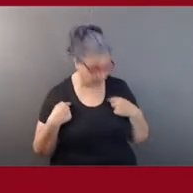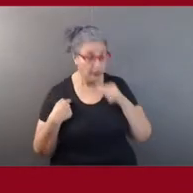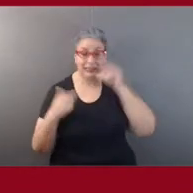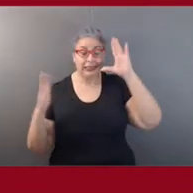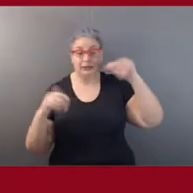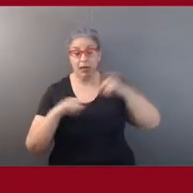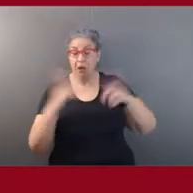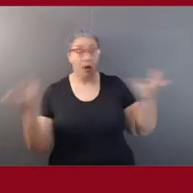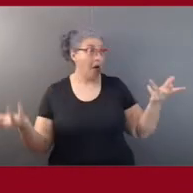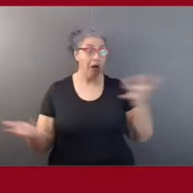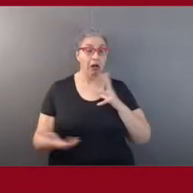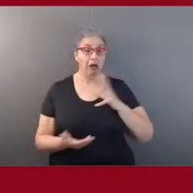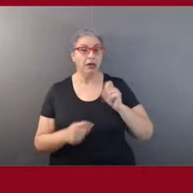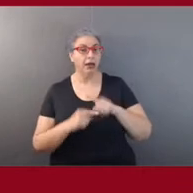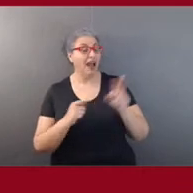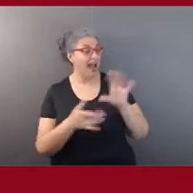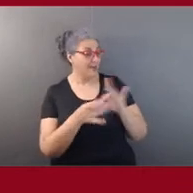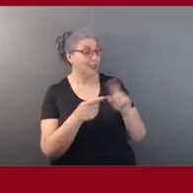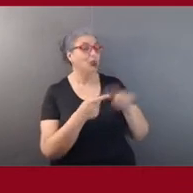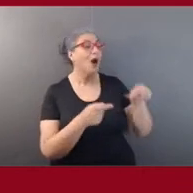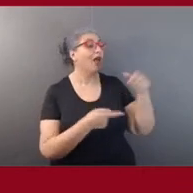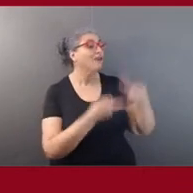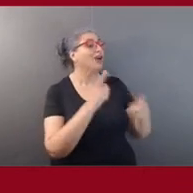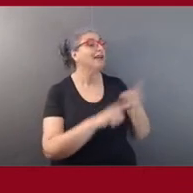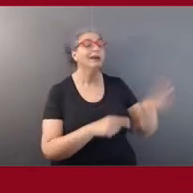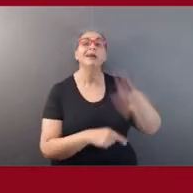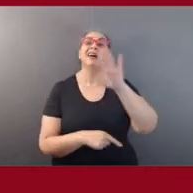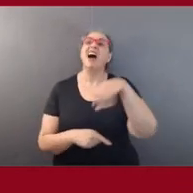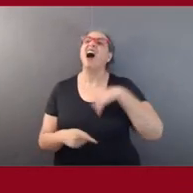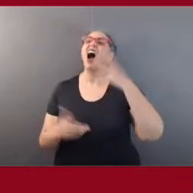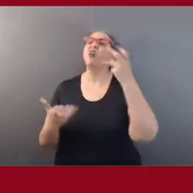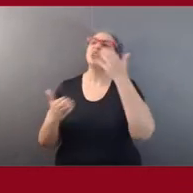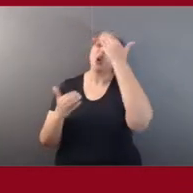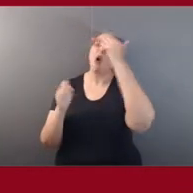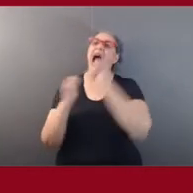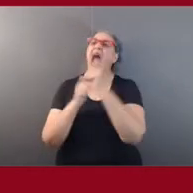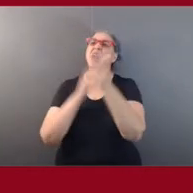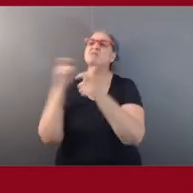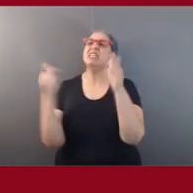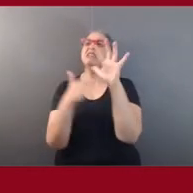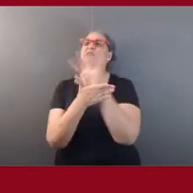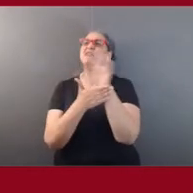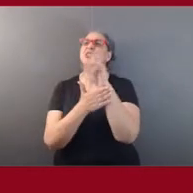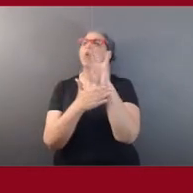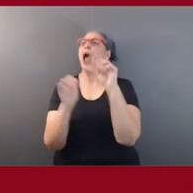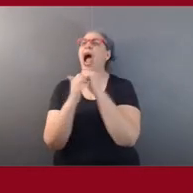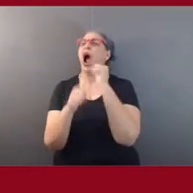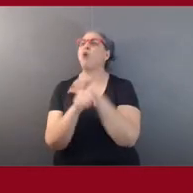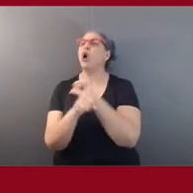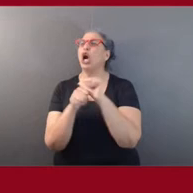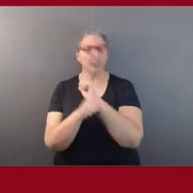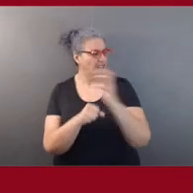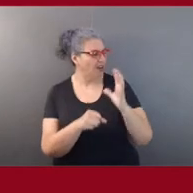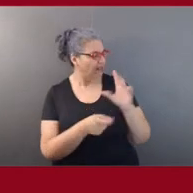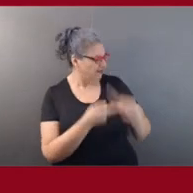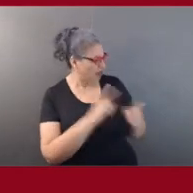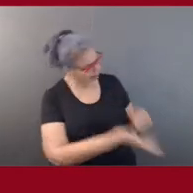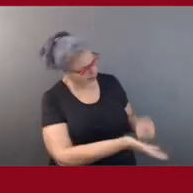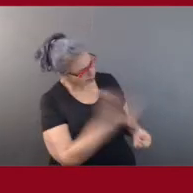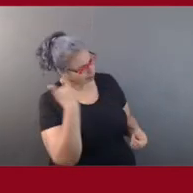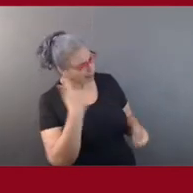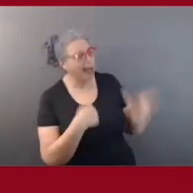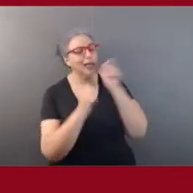And from there, I had mentioned to another friend that I really wanted to find out how a major motion picture studio worked. So she took me to lunch at Sony, and I